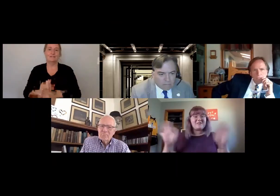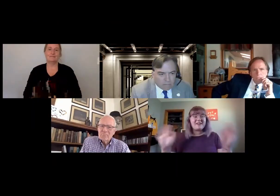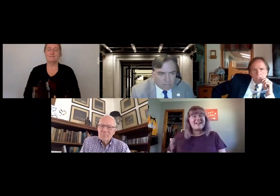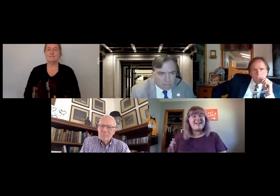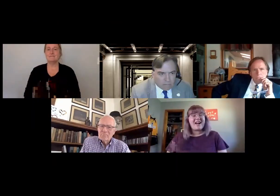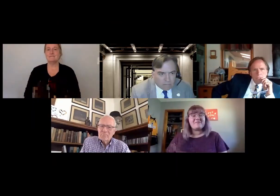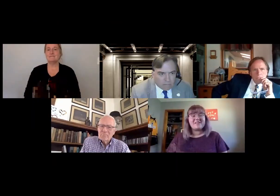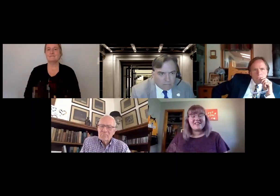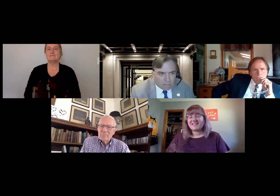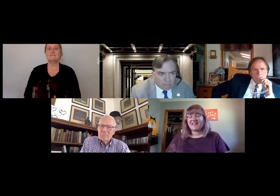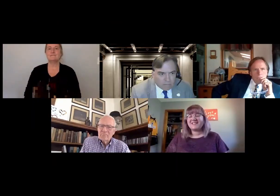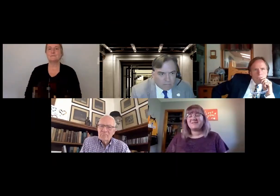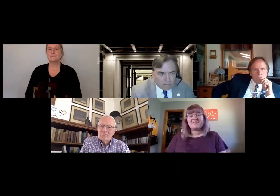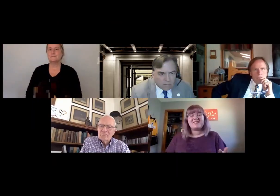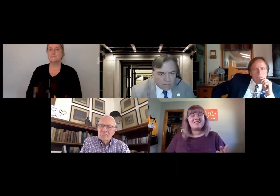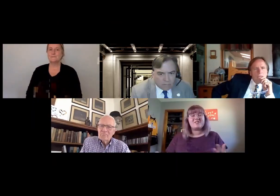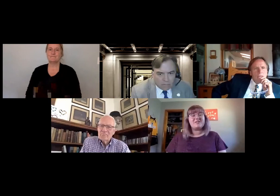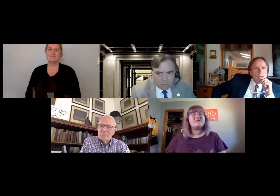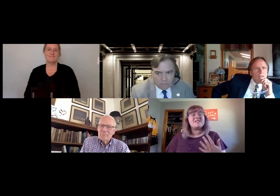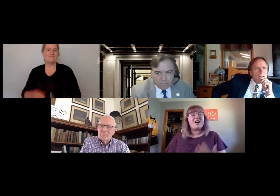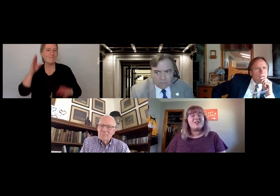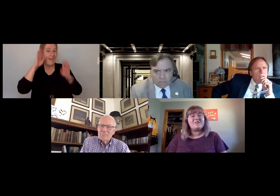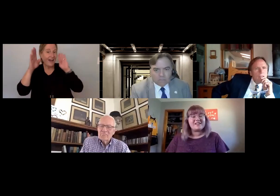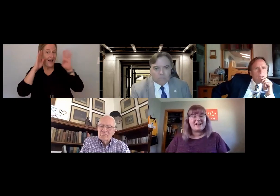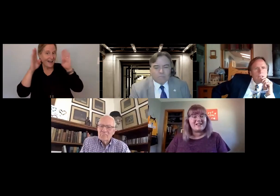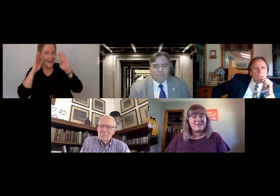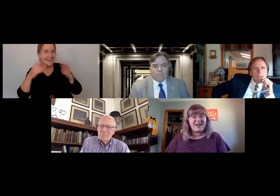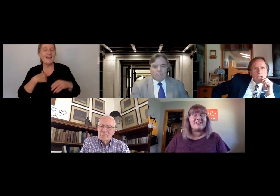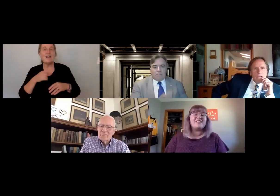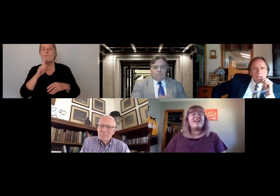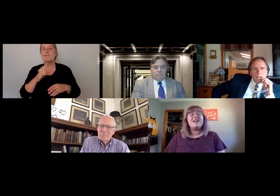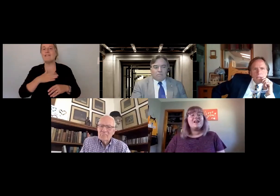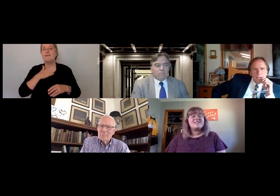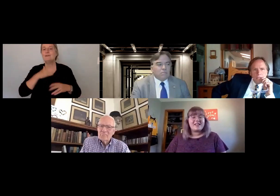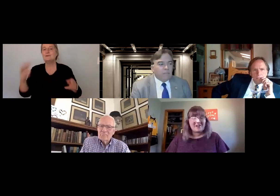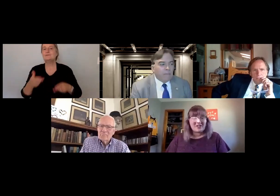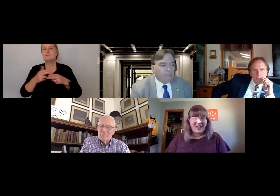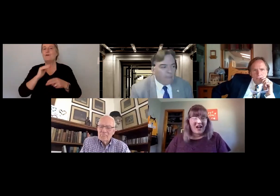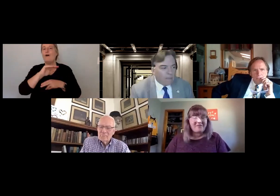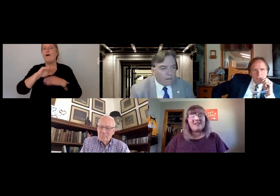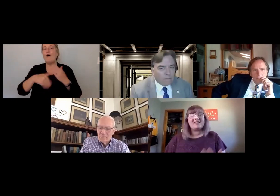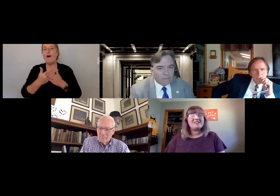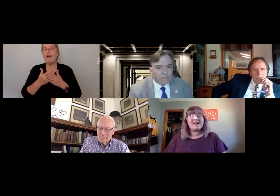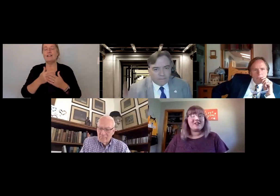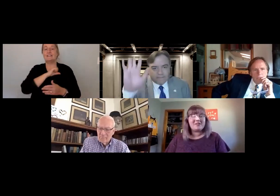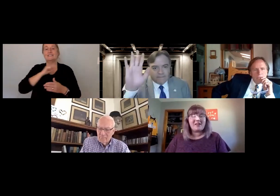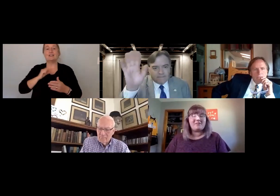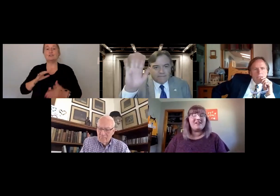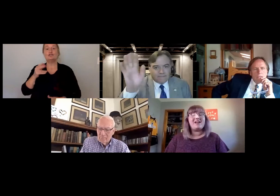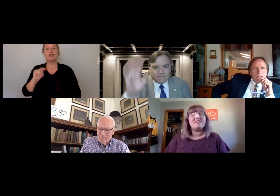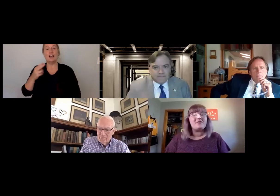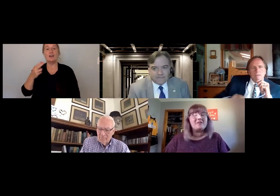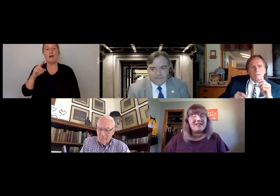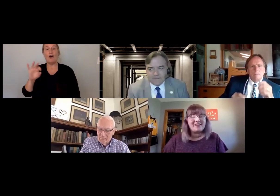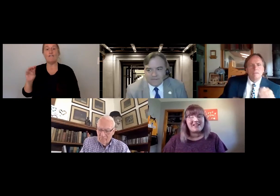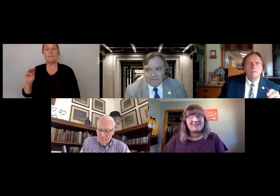Hi, everybody. I'm really excited to be able to introduce all of our senators we have on today. Senator John Hoffman, Senator Jim Abeler,